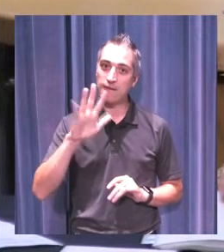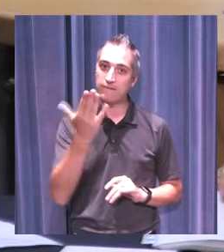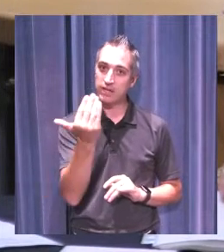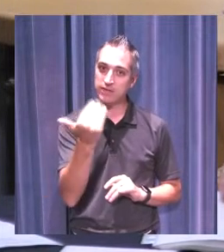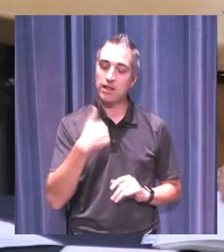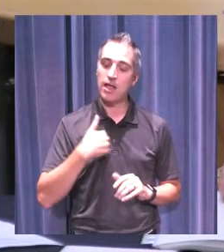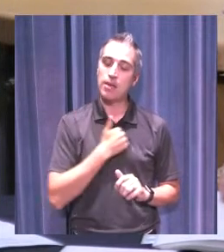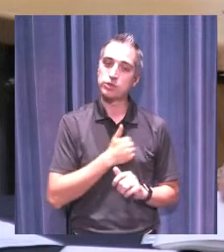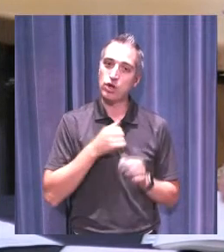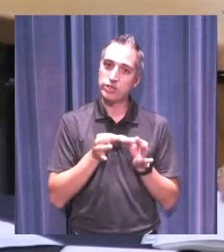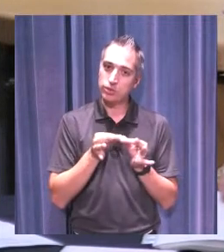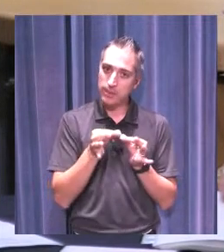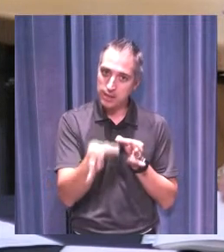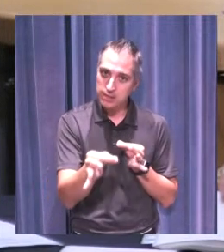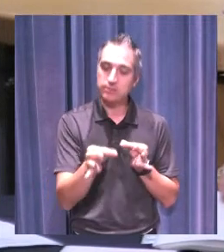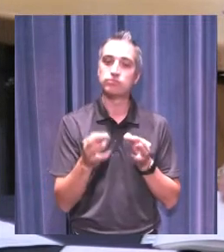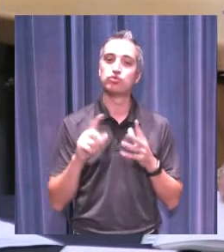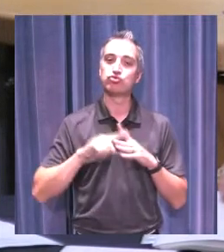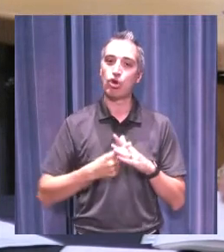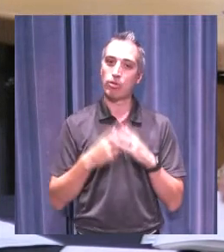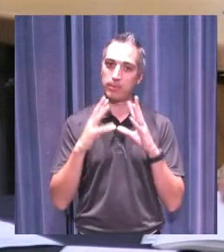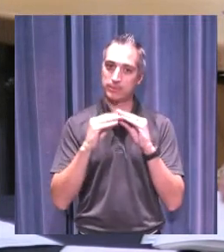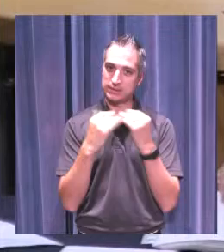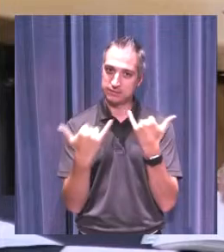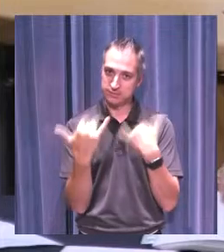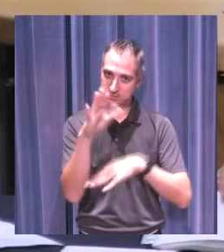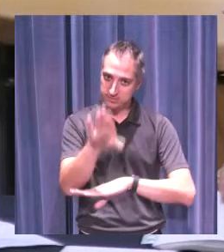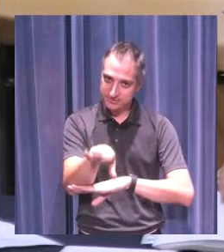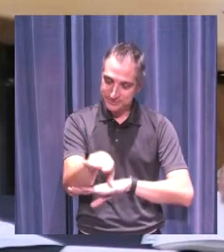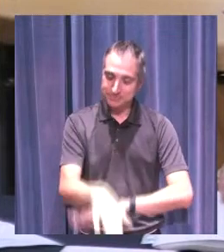for the delay in starting the meeting this evening.